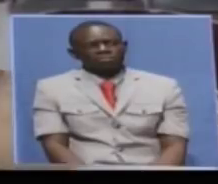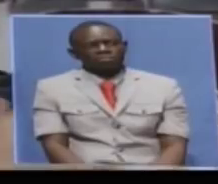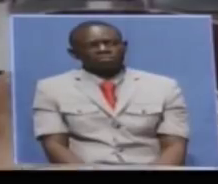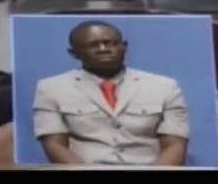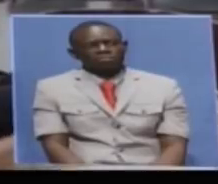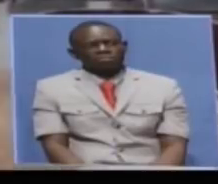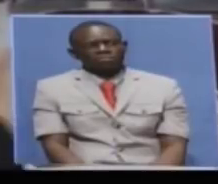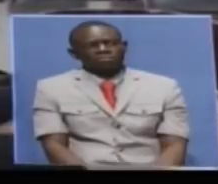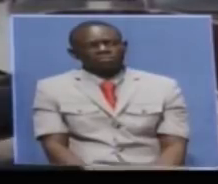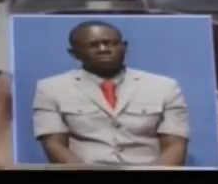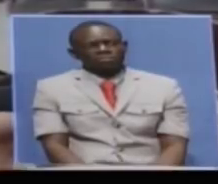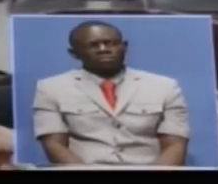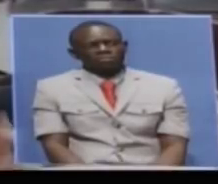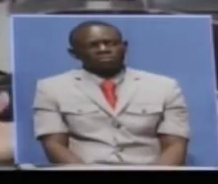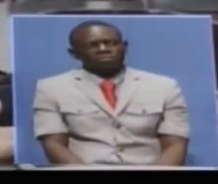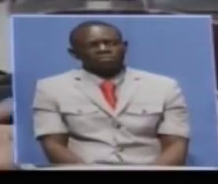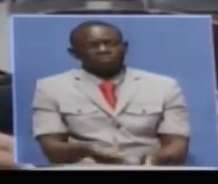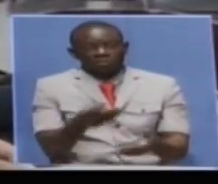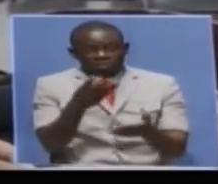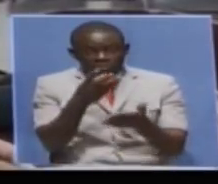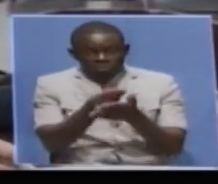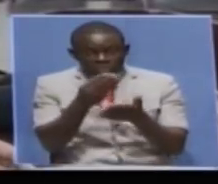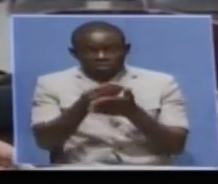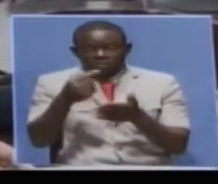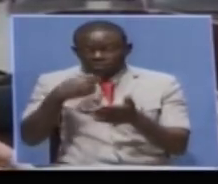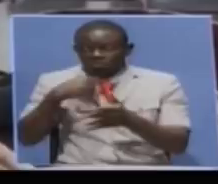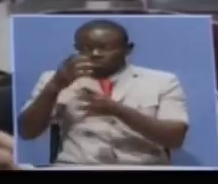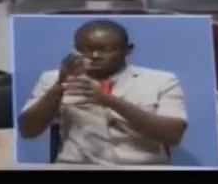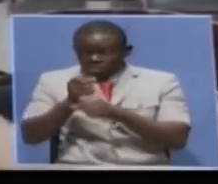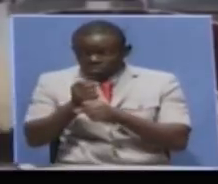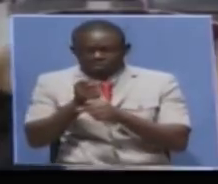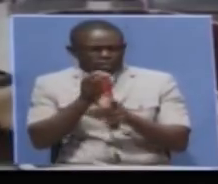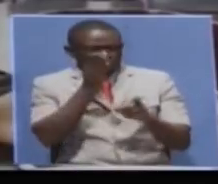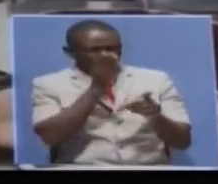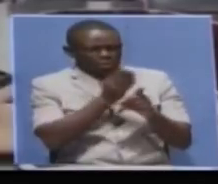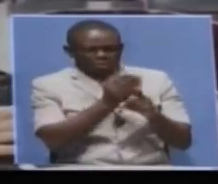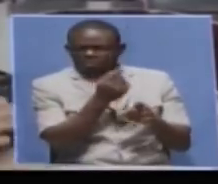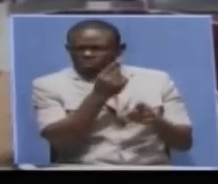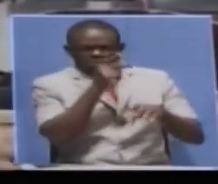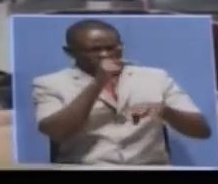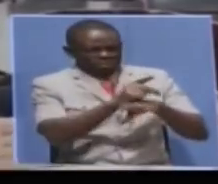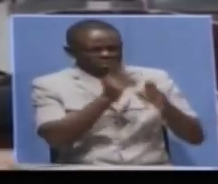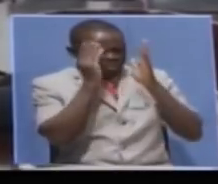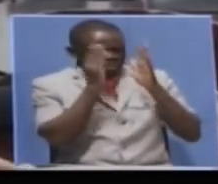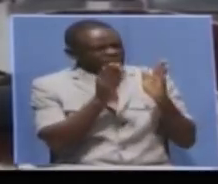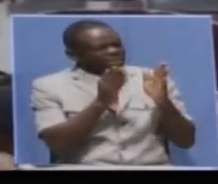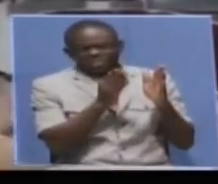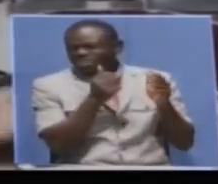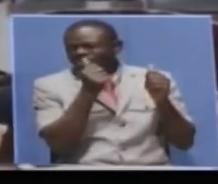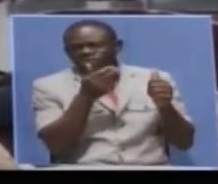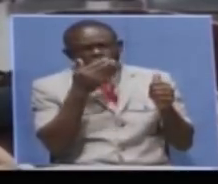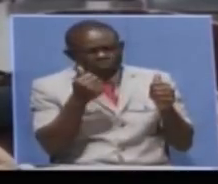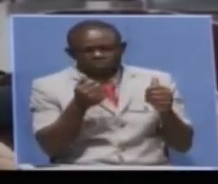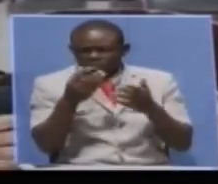Because if I this money just put one place, that's no problem. But a lot of places, there's still people that, you know, if